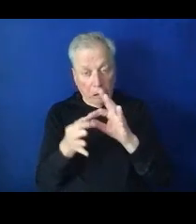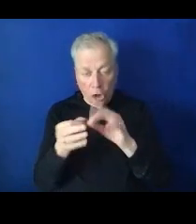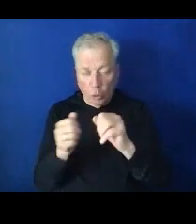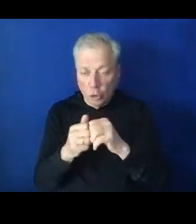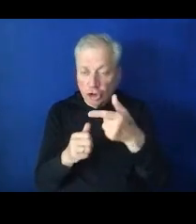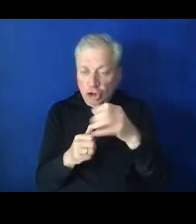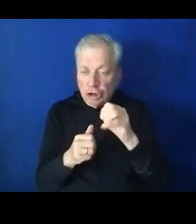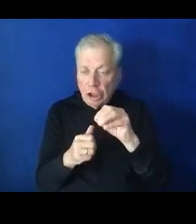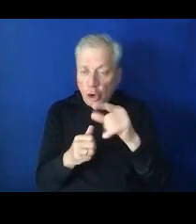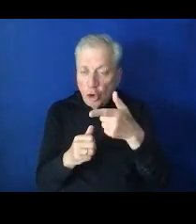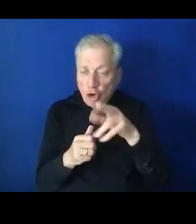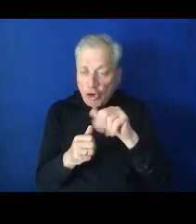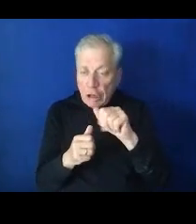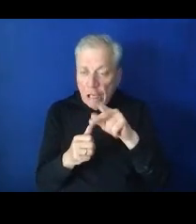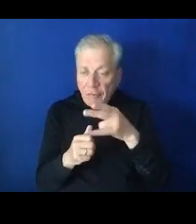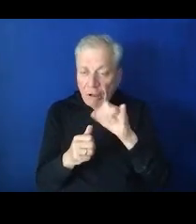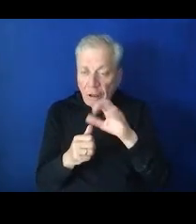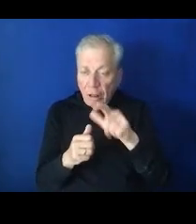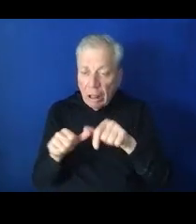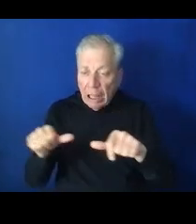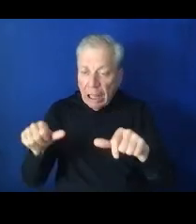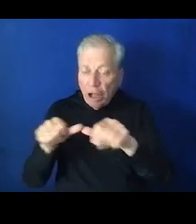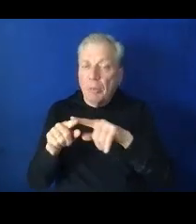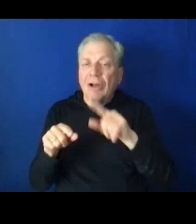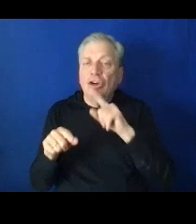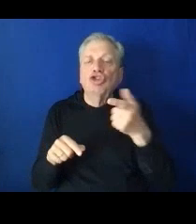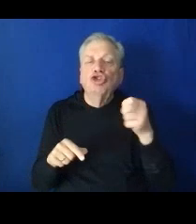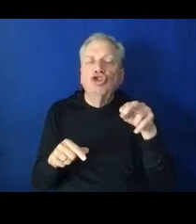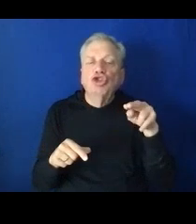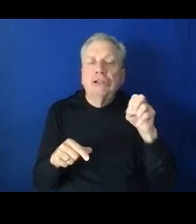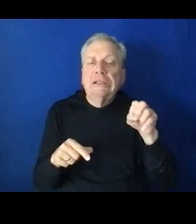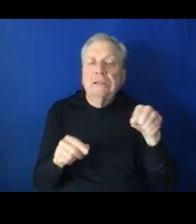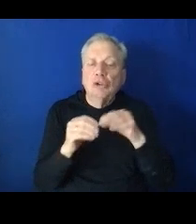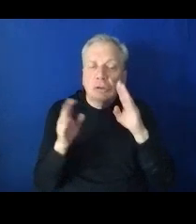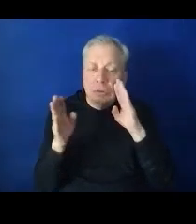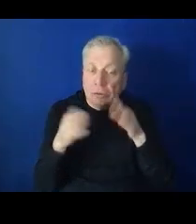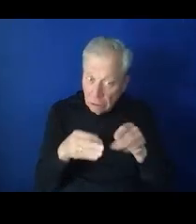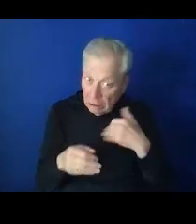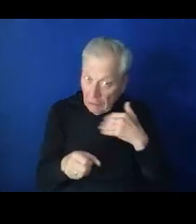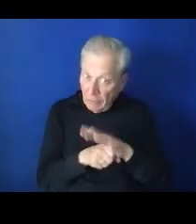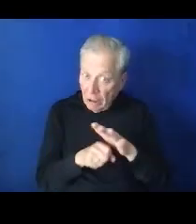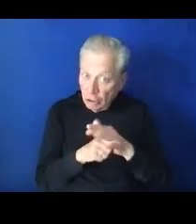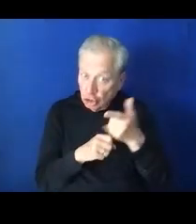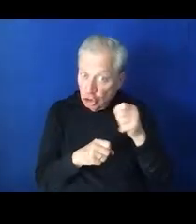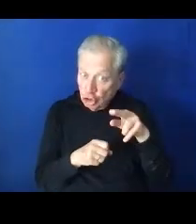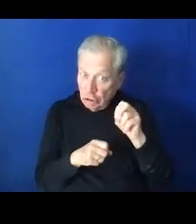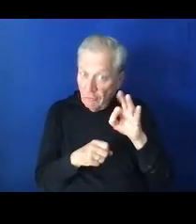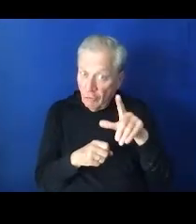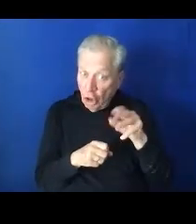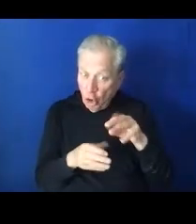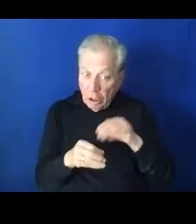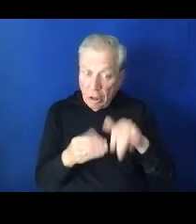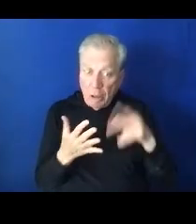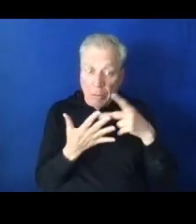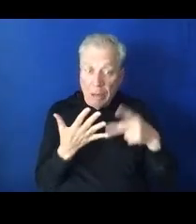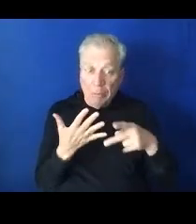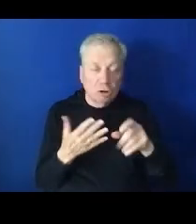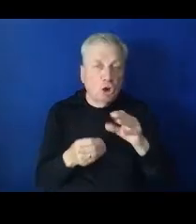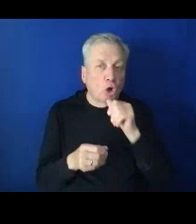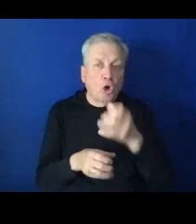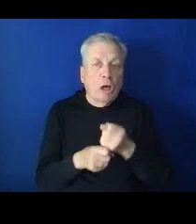flow. And that's one of the considerations for delisting. Is there sufficient gene flow in and out of the population so you don't get genetic